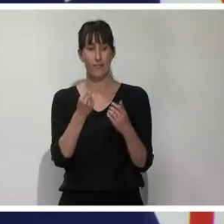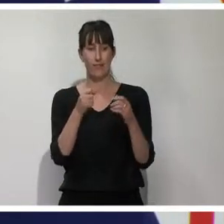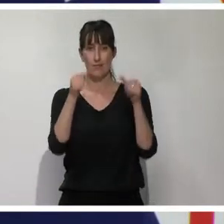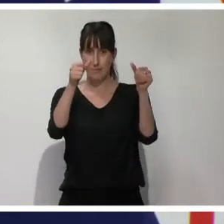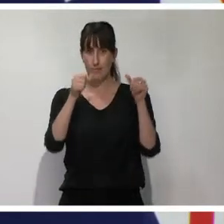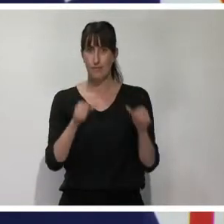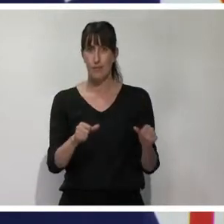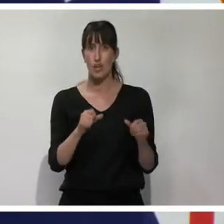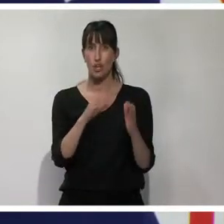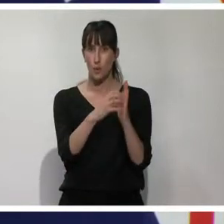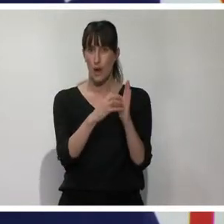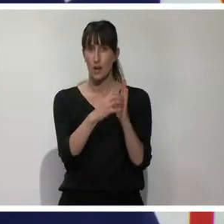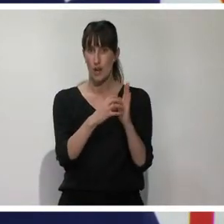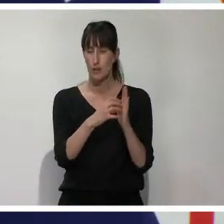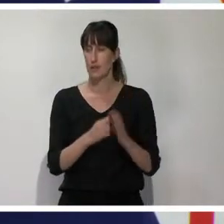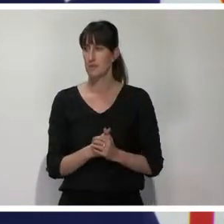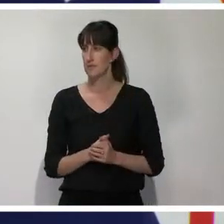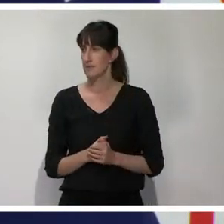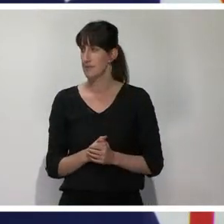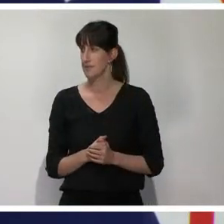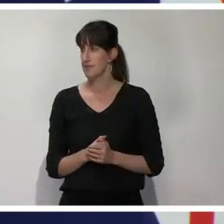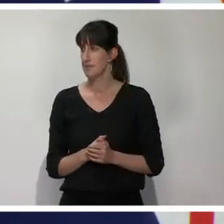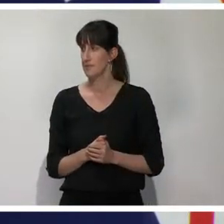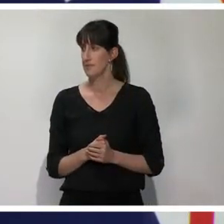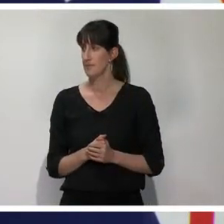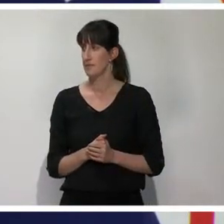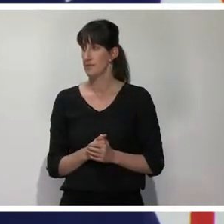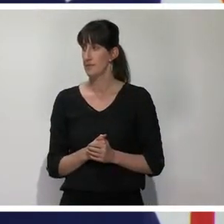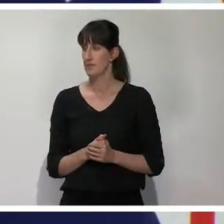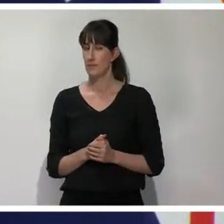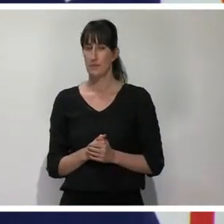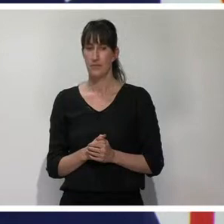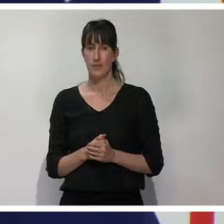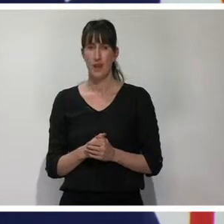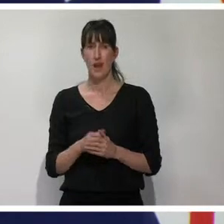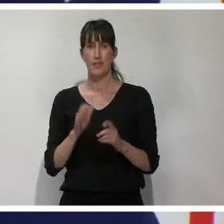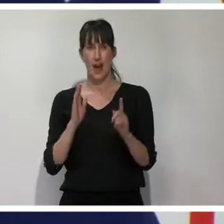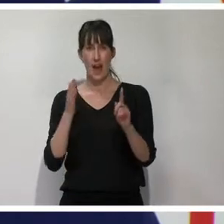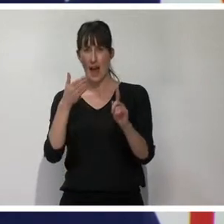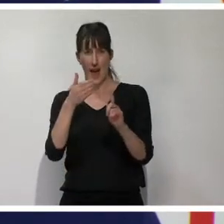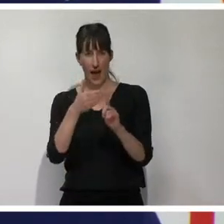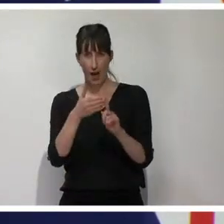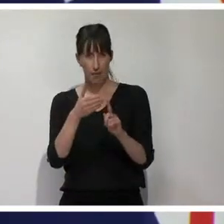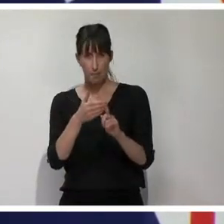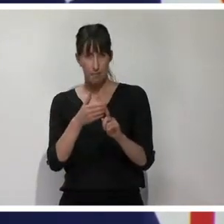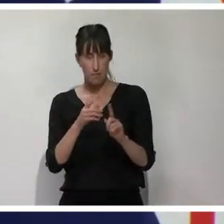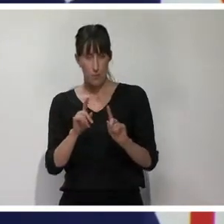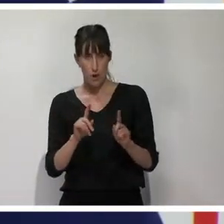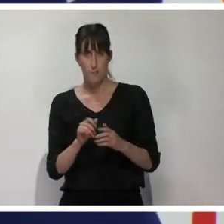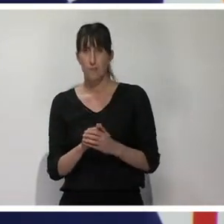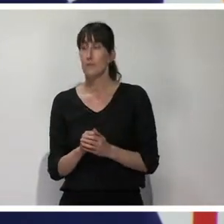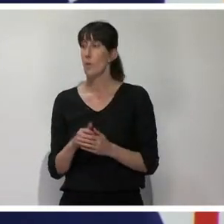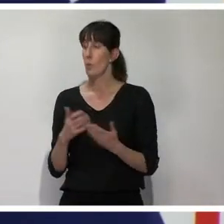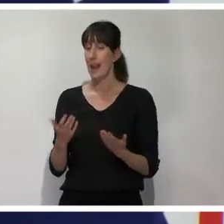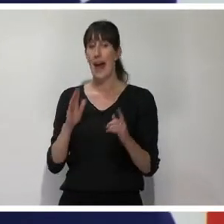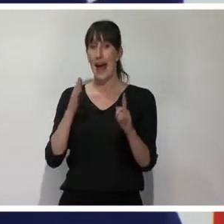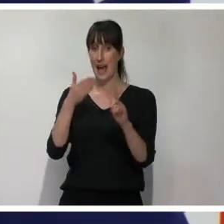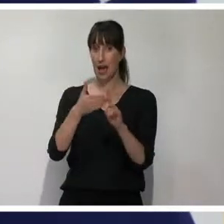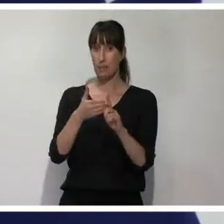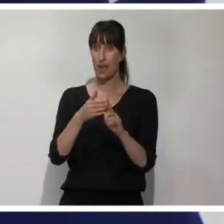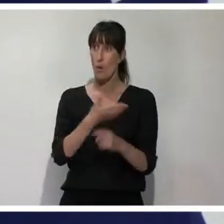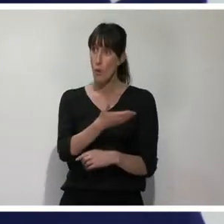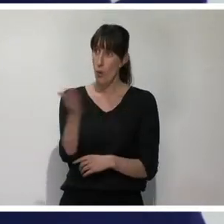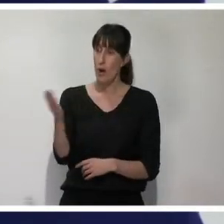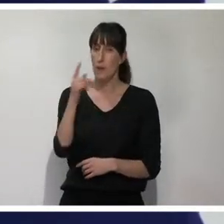of the order, or what do you expect it will be once that is worked? Yeah, the intention here is that everyone is able to use the app wherever